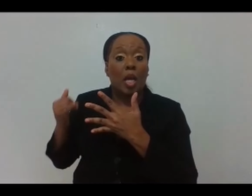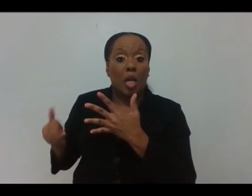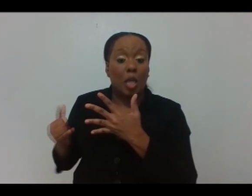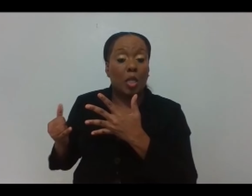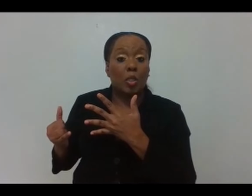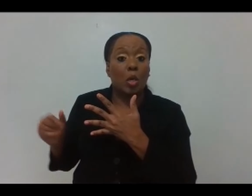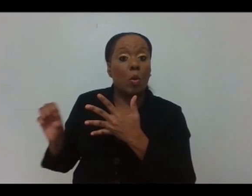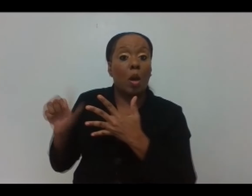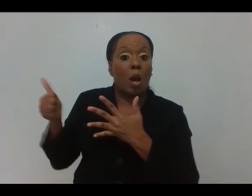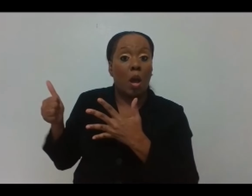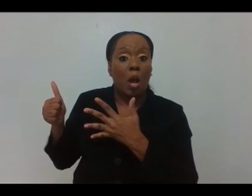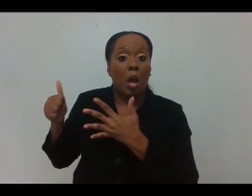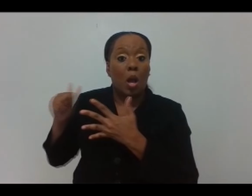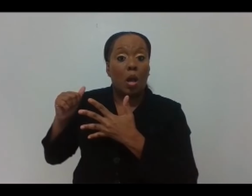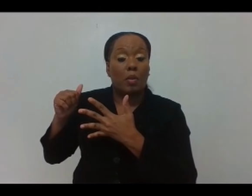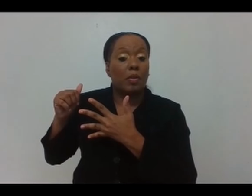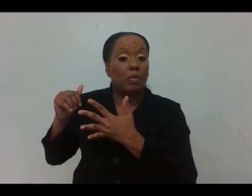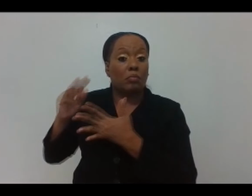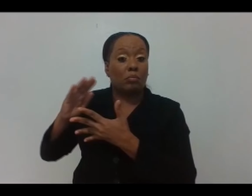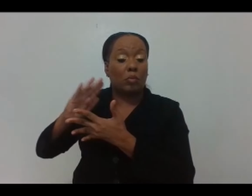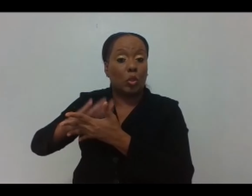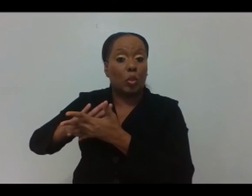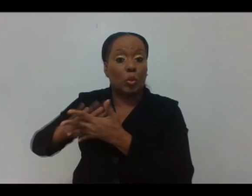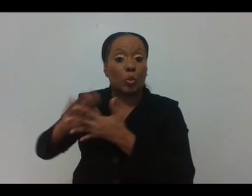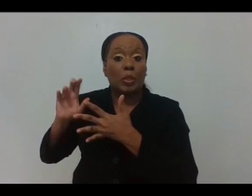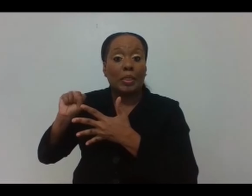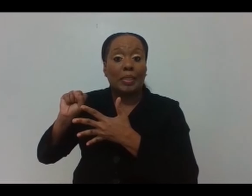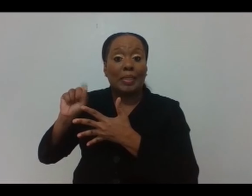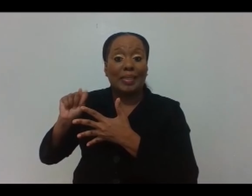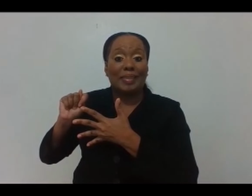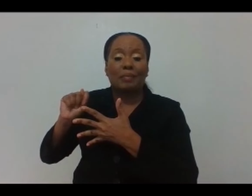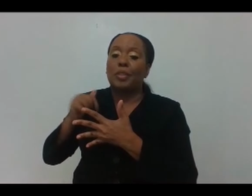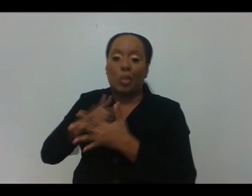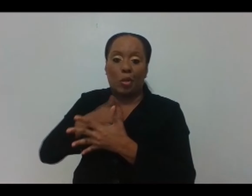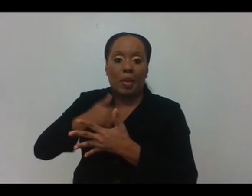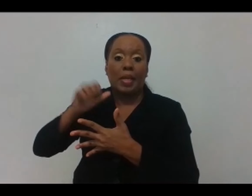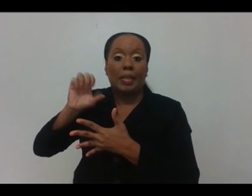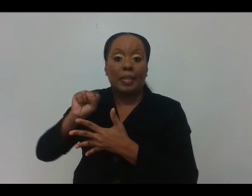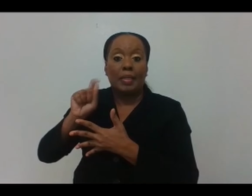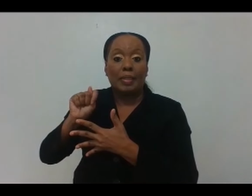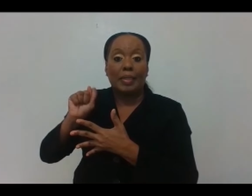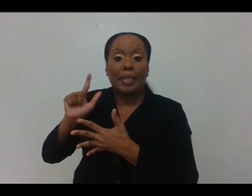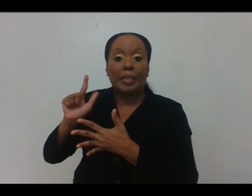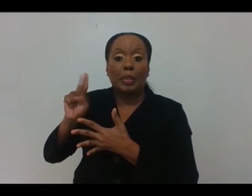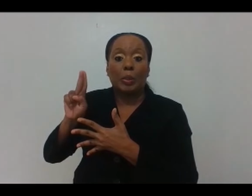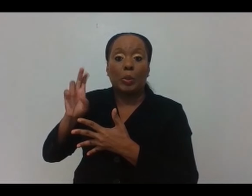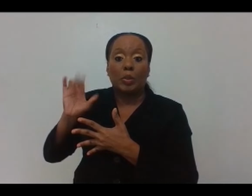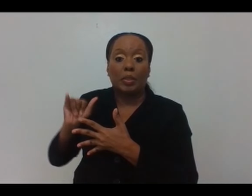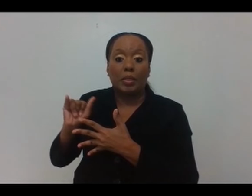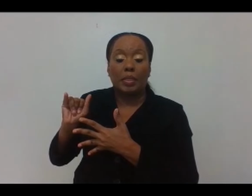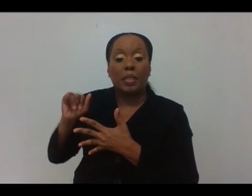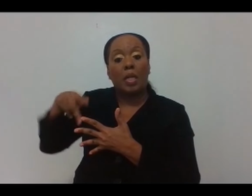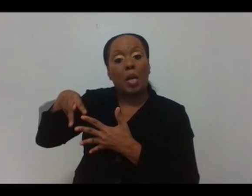the Roland Edwards Primary, Connaught Town House of Prayer, St. Lucie Parish Church, and Ignatius Bayer Primary School.